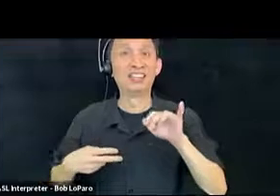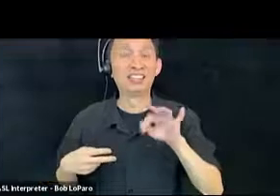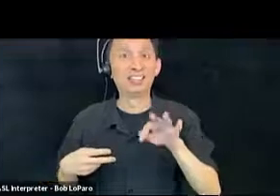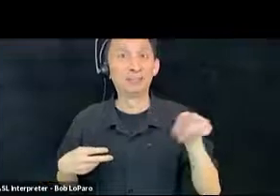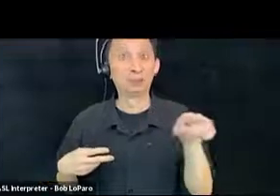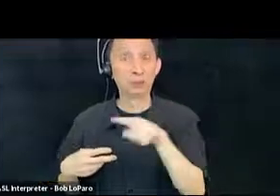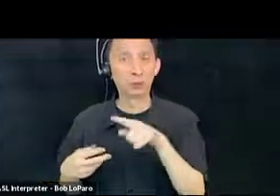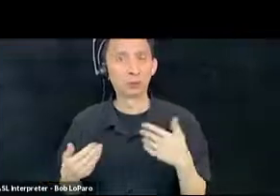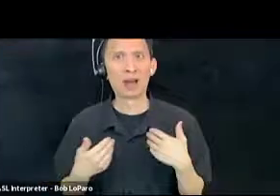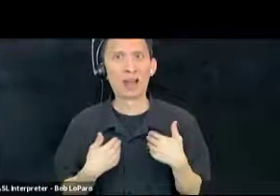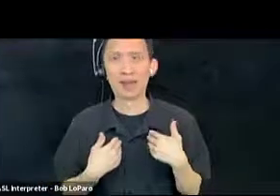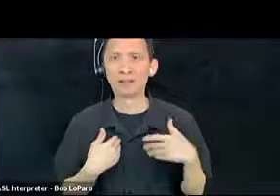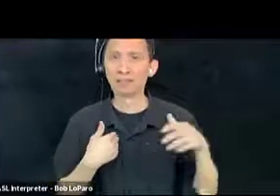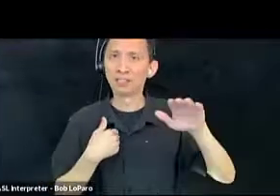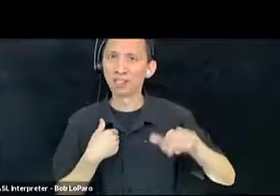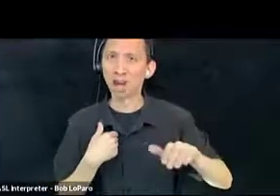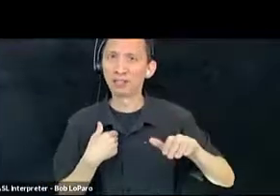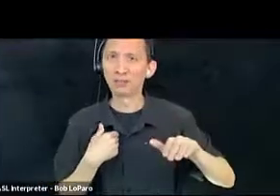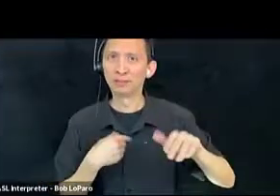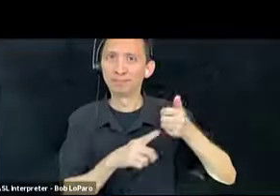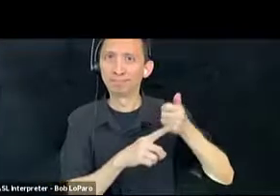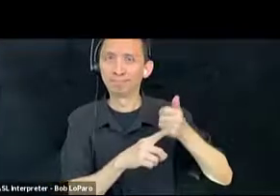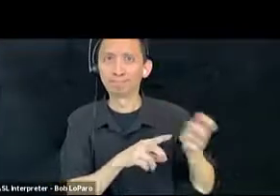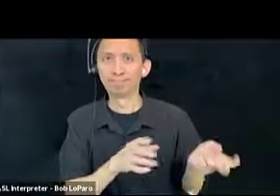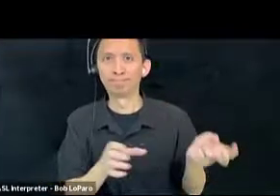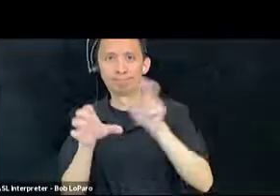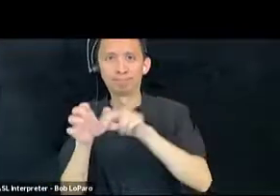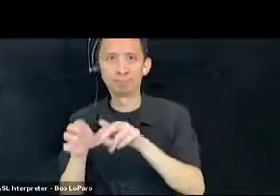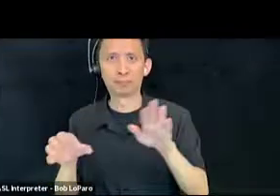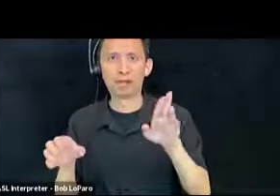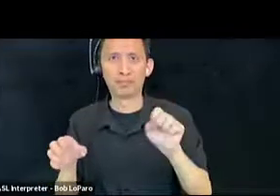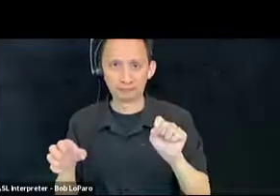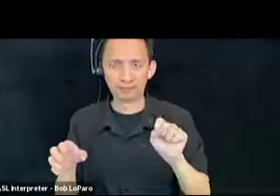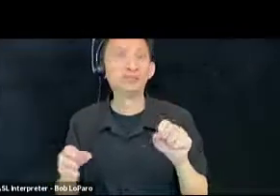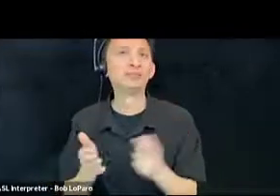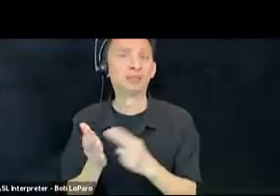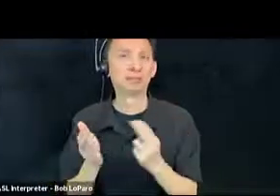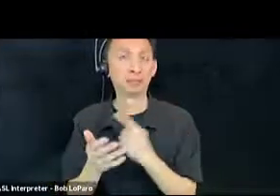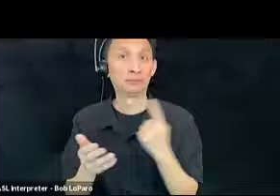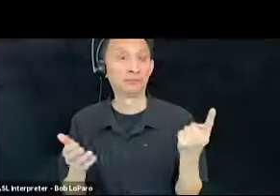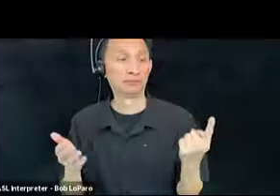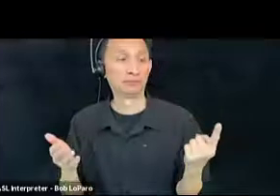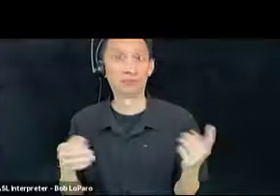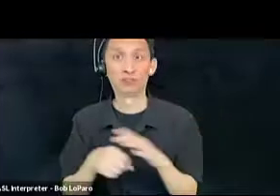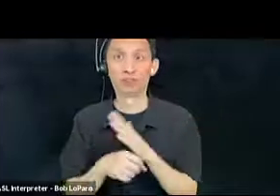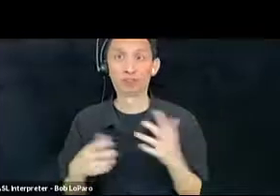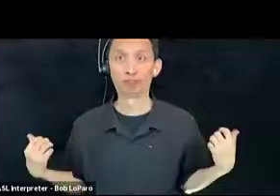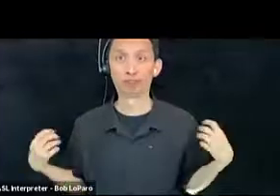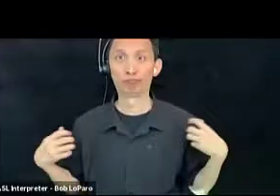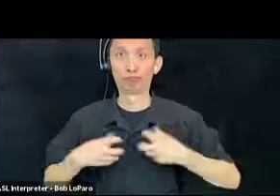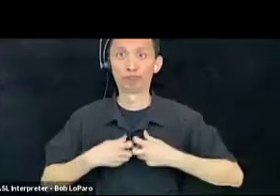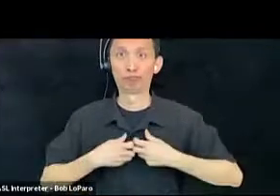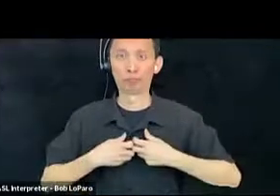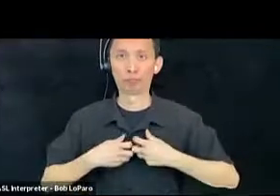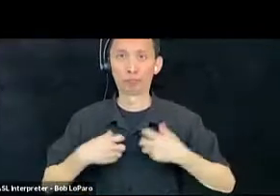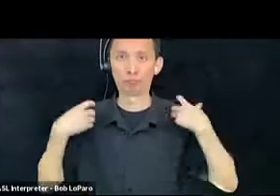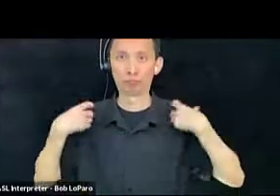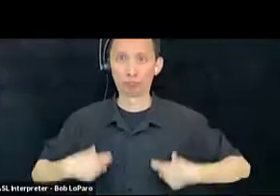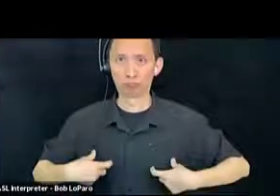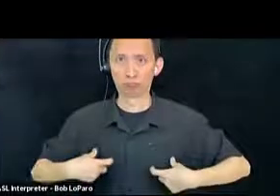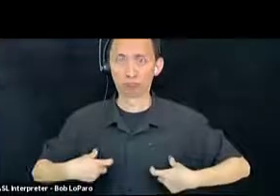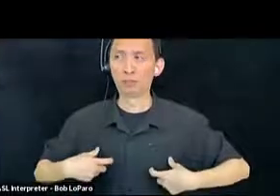they often will have a full harness. And so that might be a really good symbol for a child who is using a harness who's just beginning